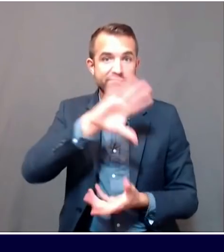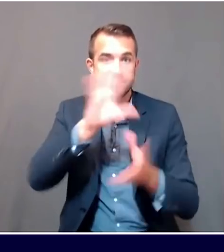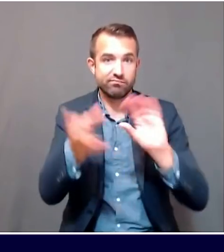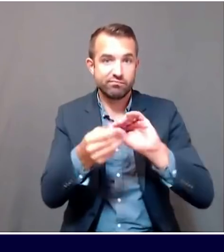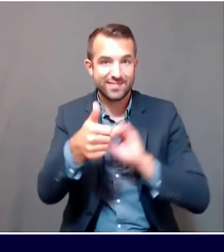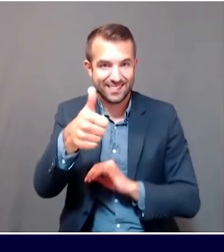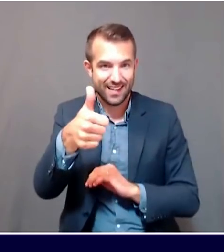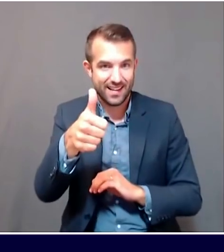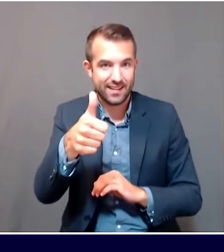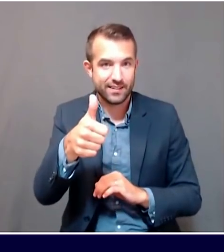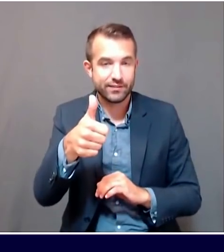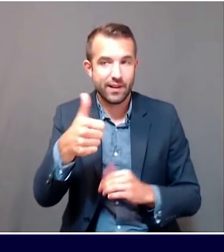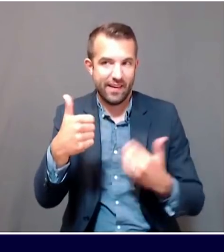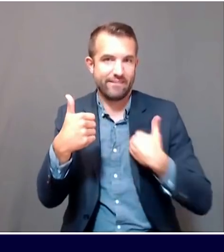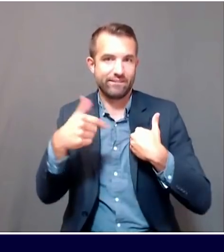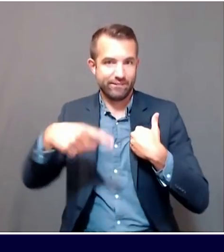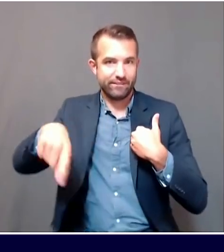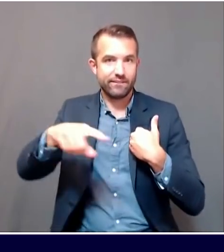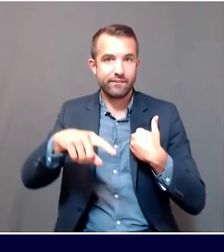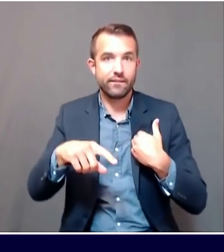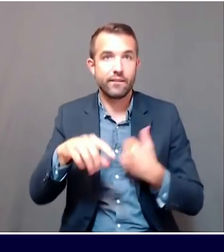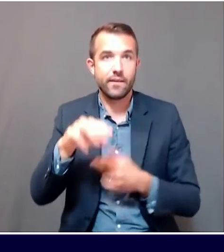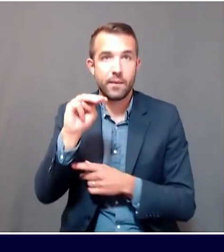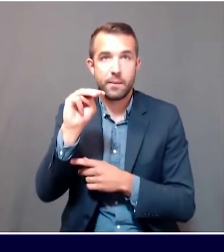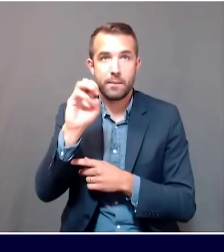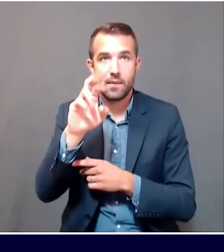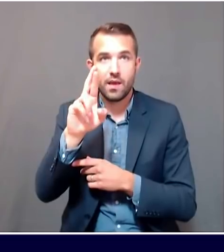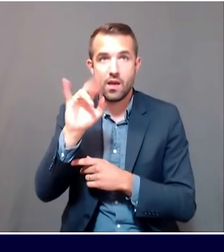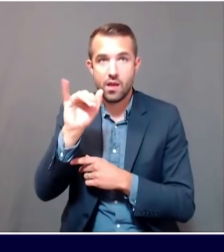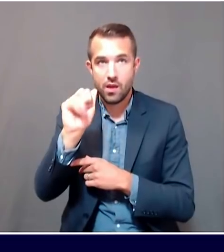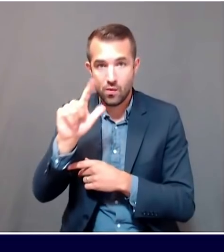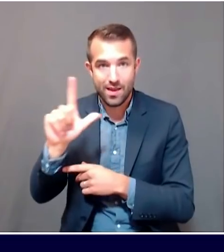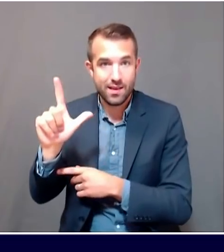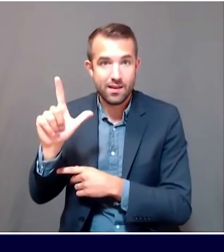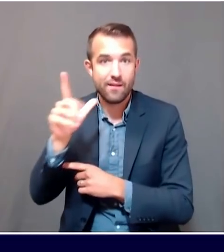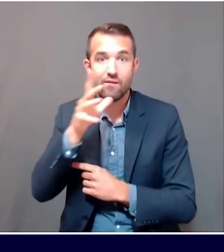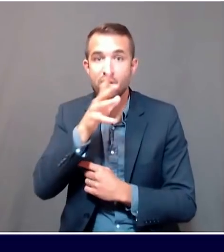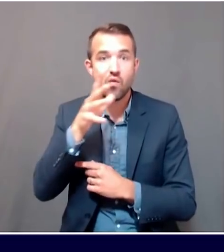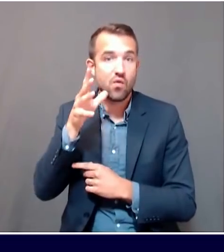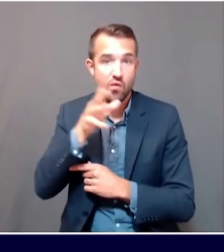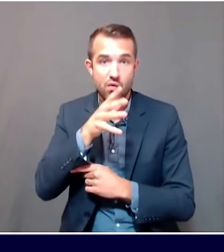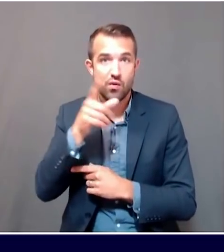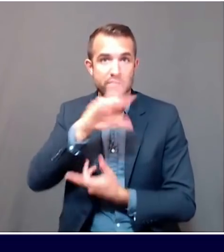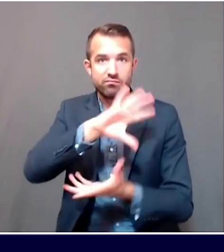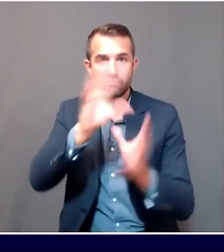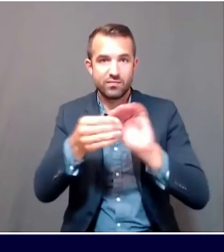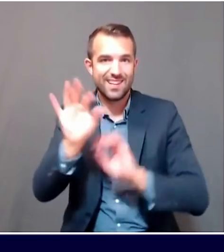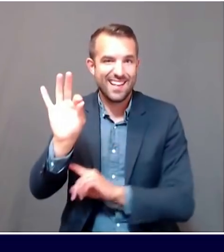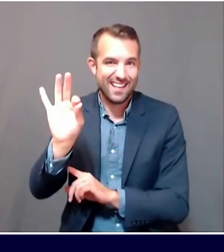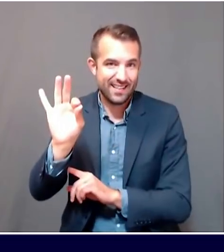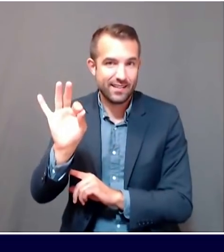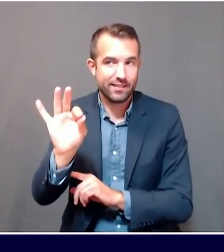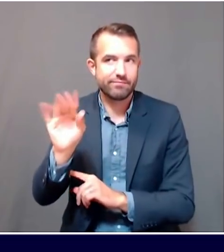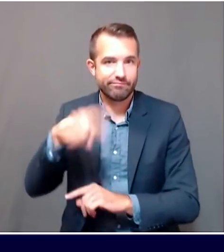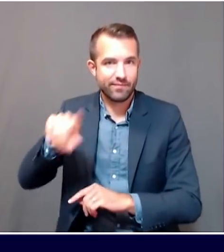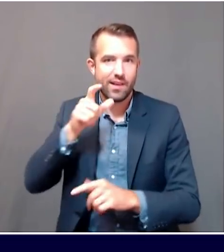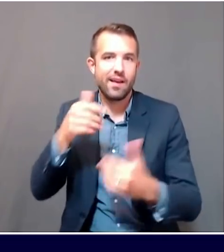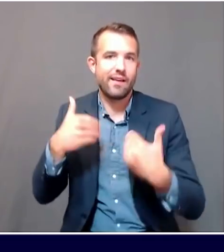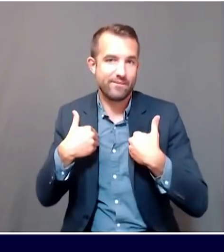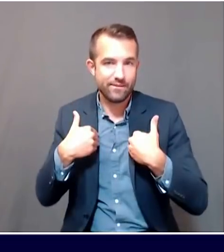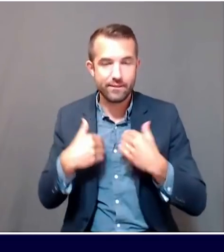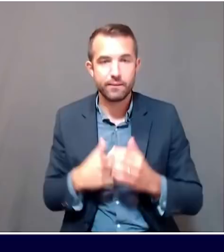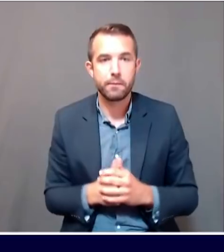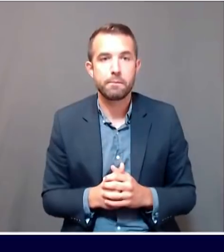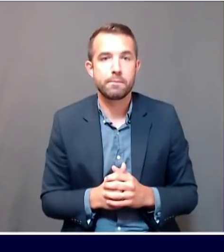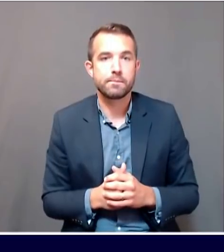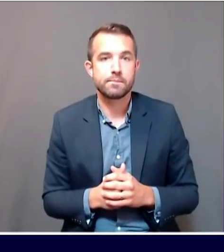COVID-19. And at Merrill Farms, there are a total of 9 cases of COVID-19. We've